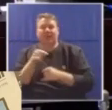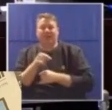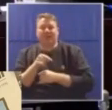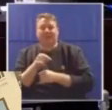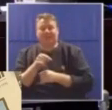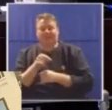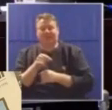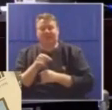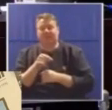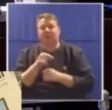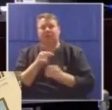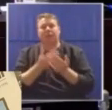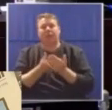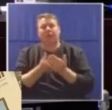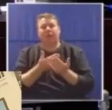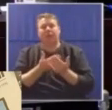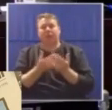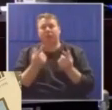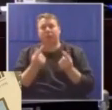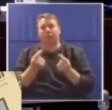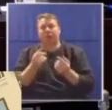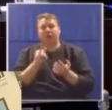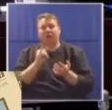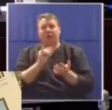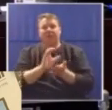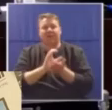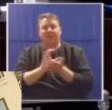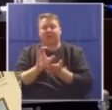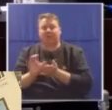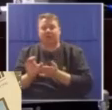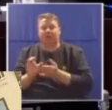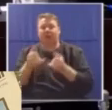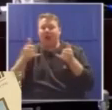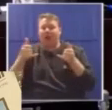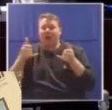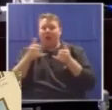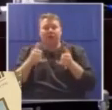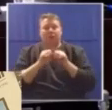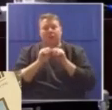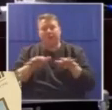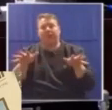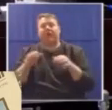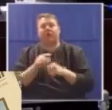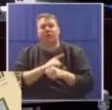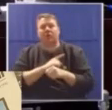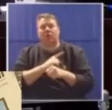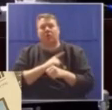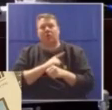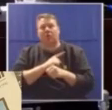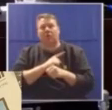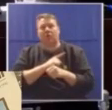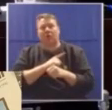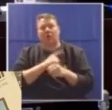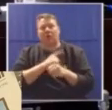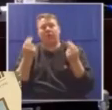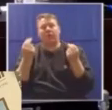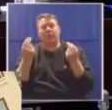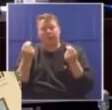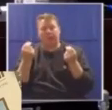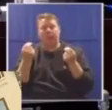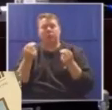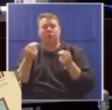able to put in investments in the transmission lines so that they can absorb new energy generation.